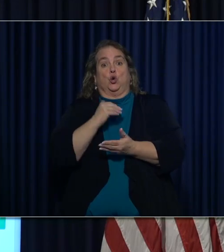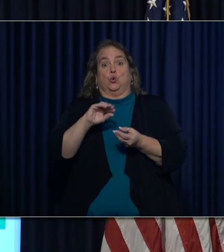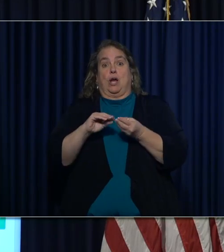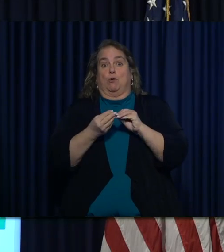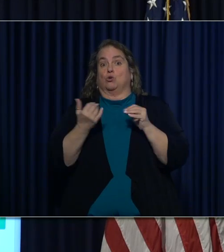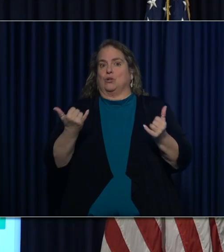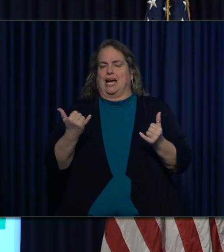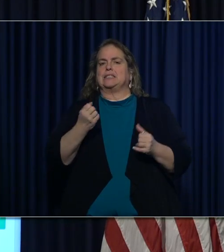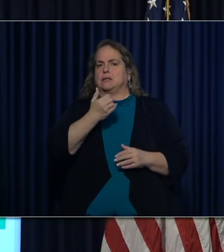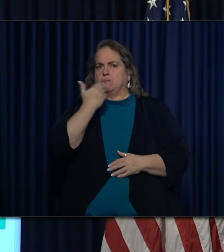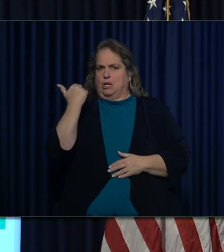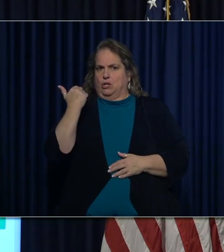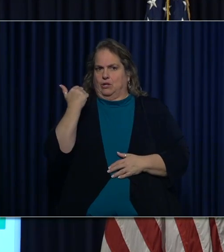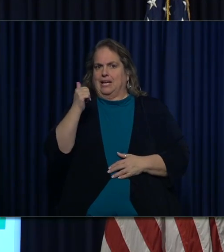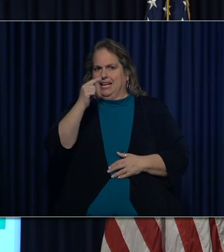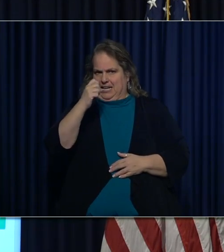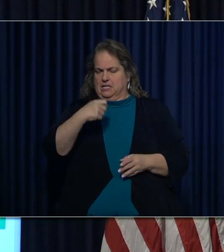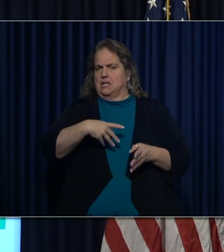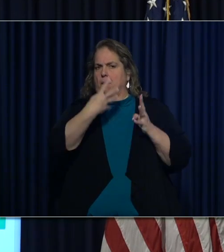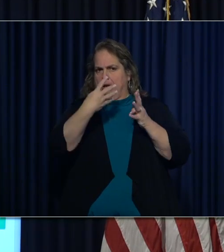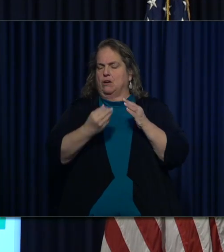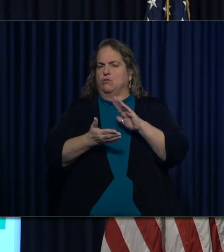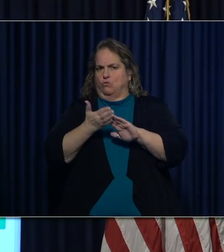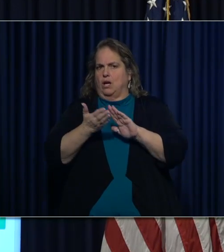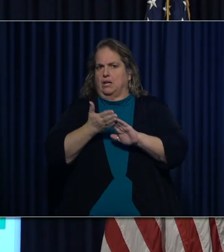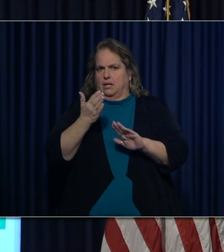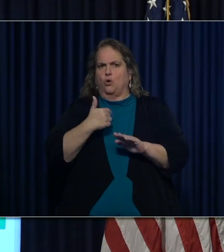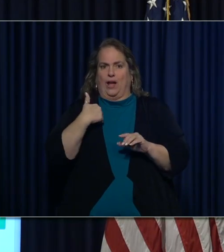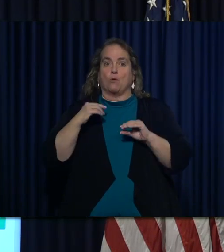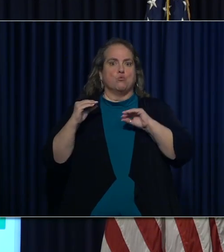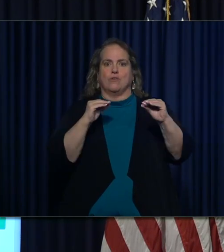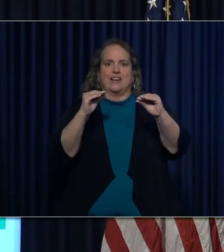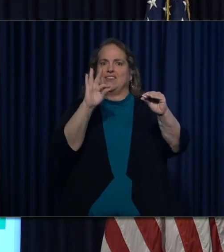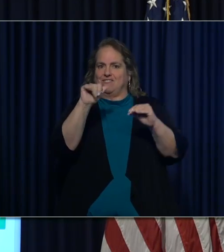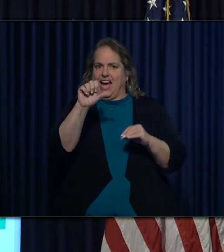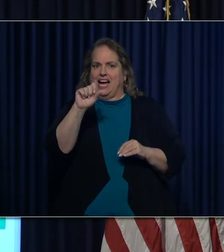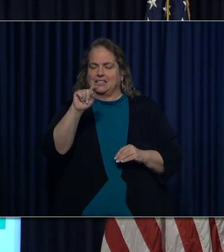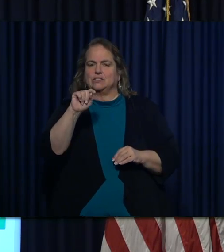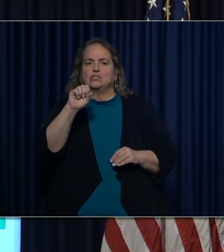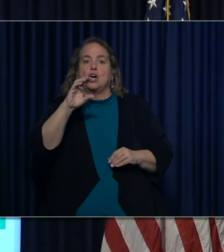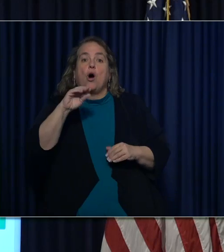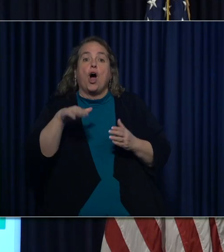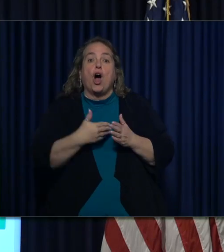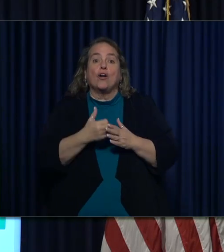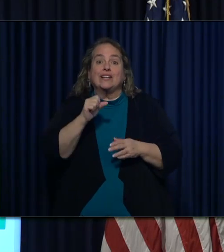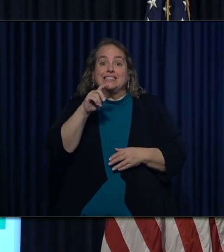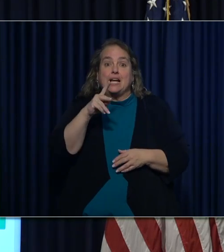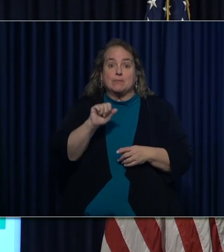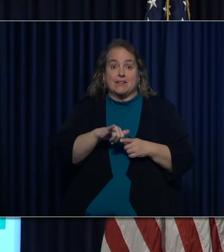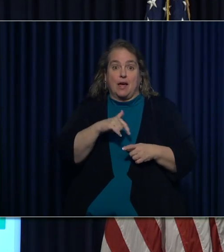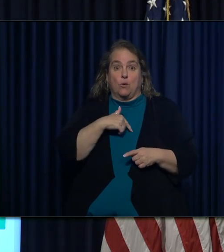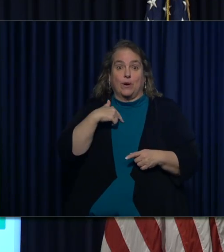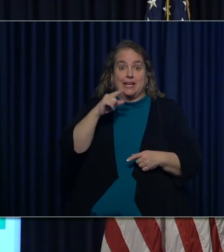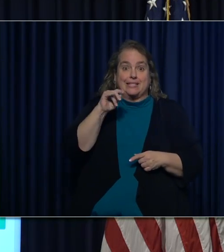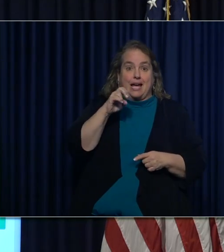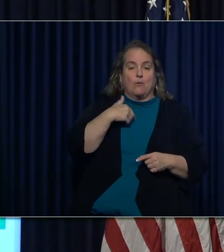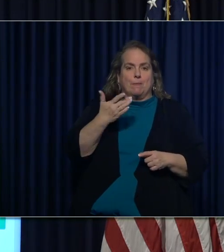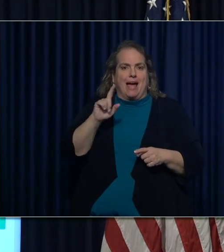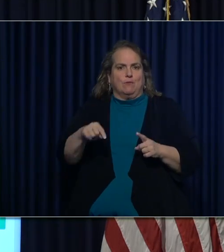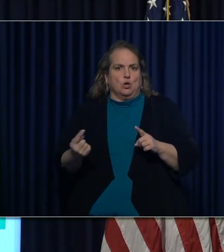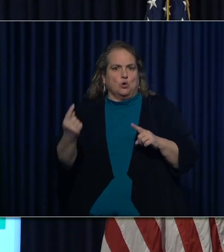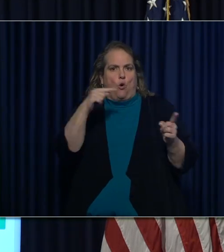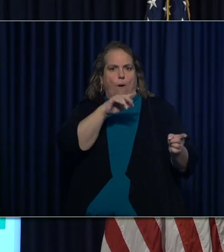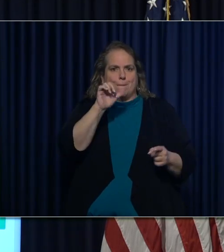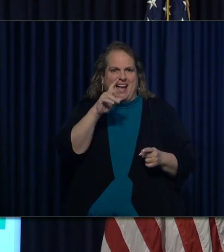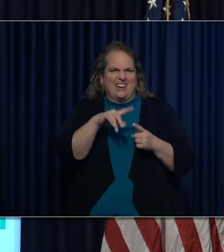using. It is up, running. We're moving fast. And so all the steps that we take, we may have to go back